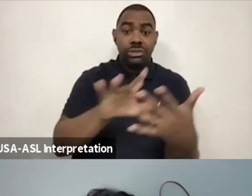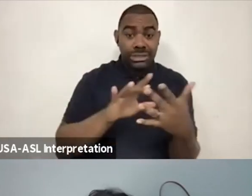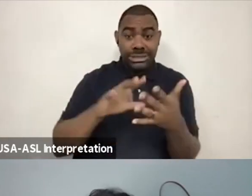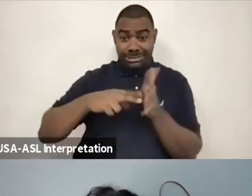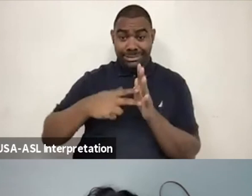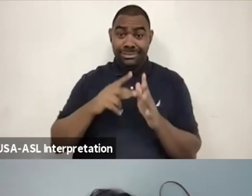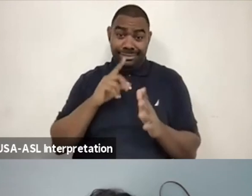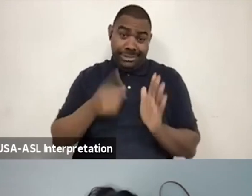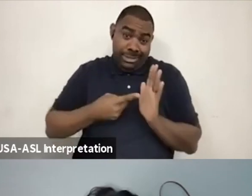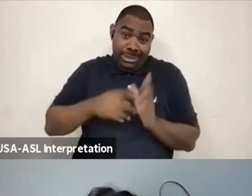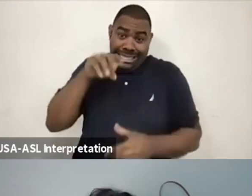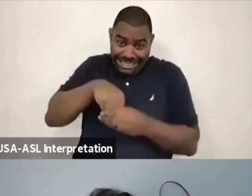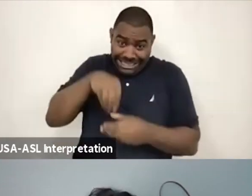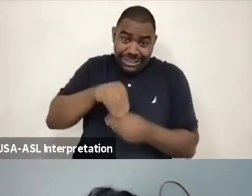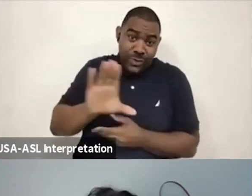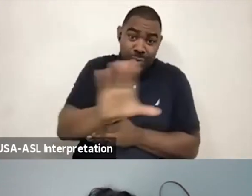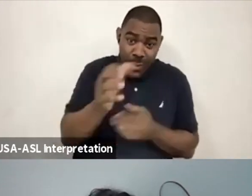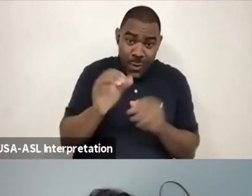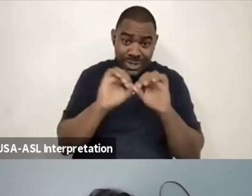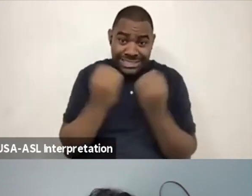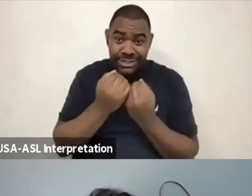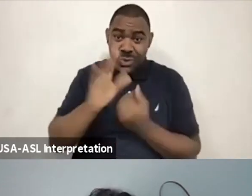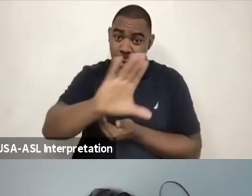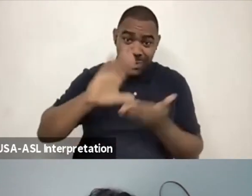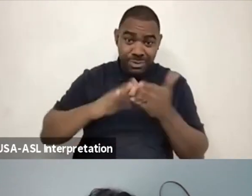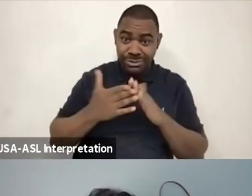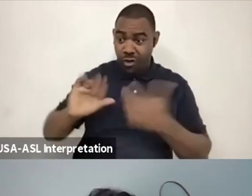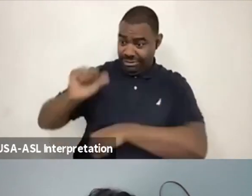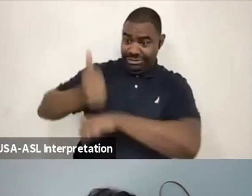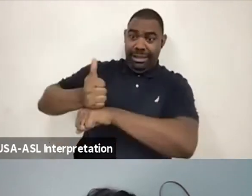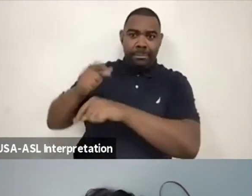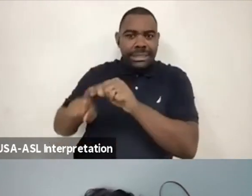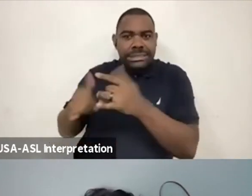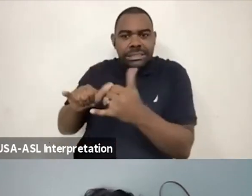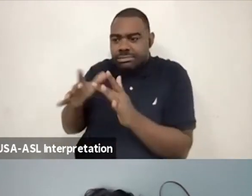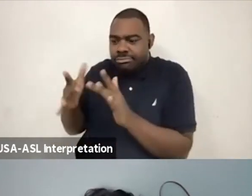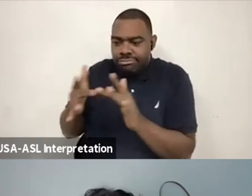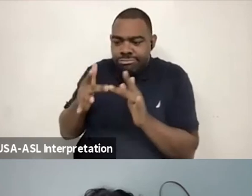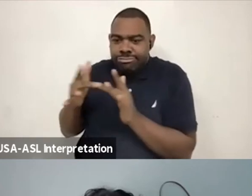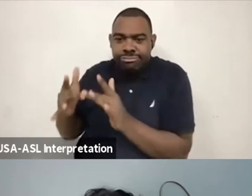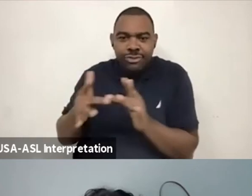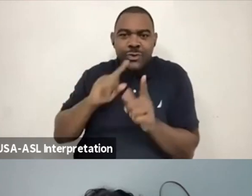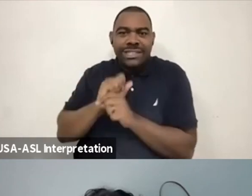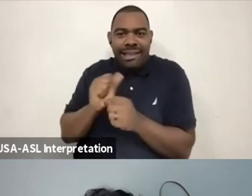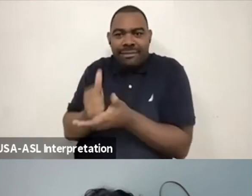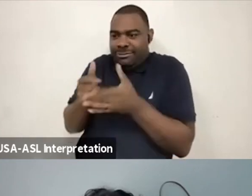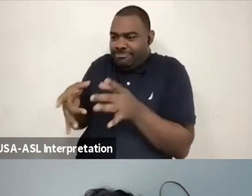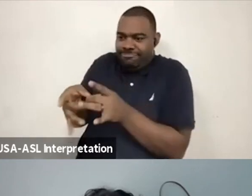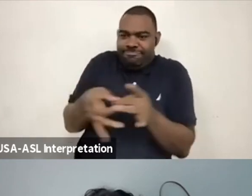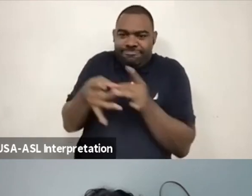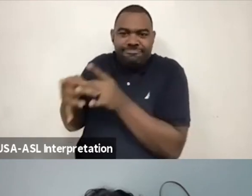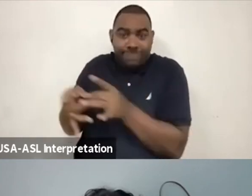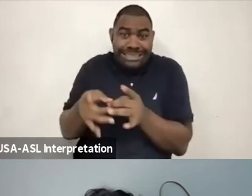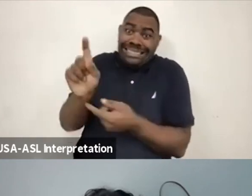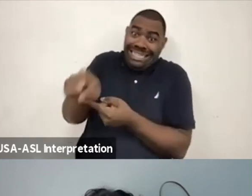own organizations or communities, that there's a coming together that's really necessary and important here as well. And